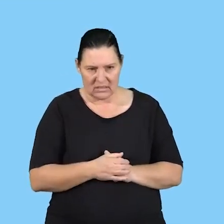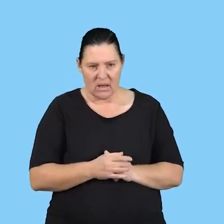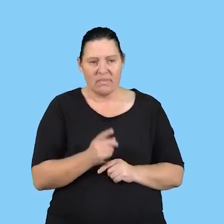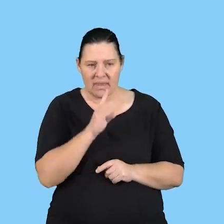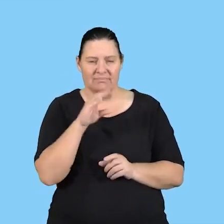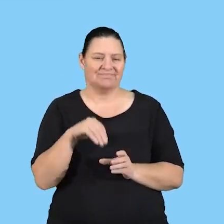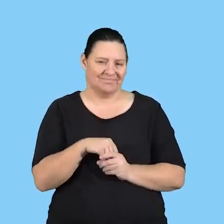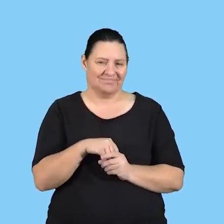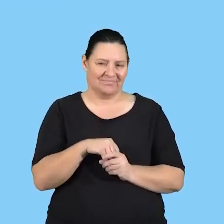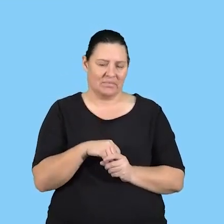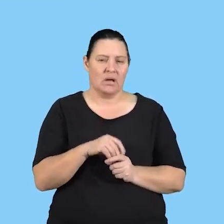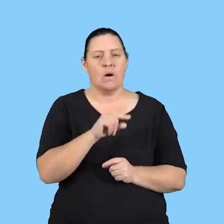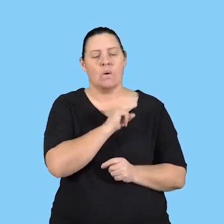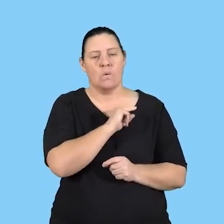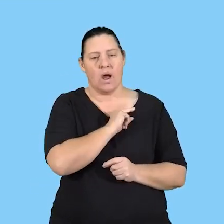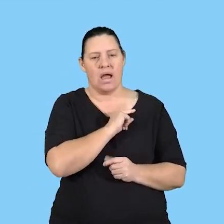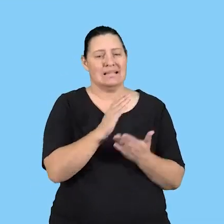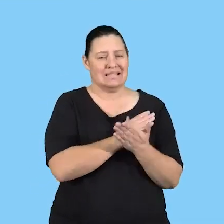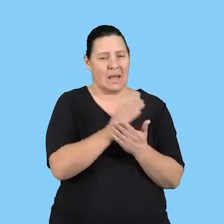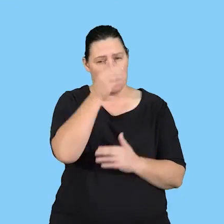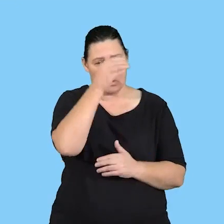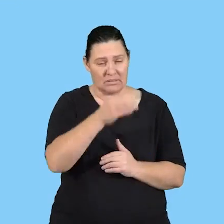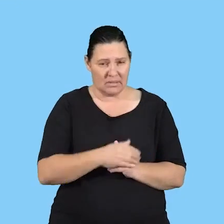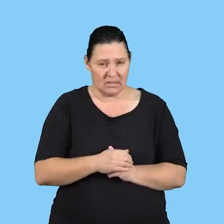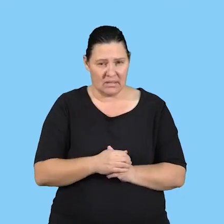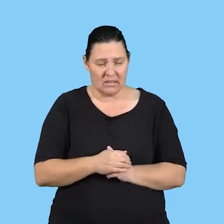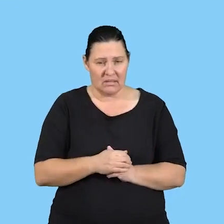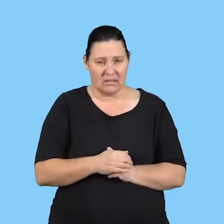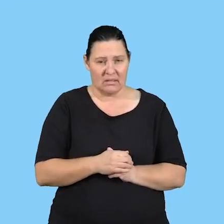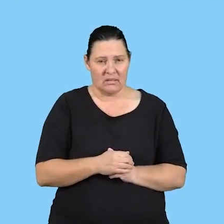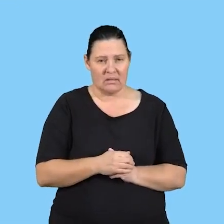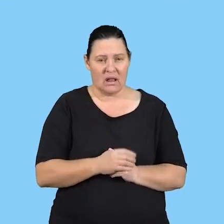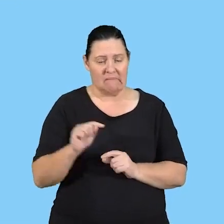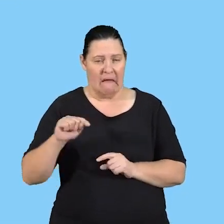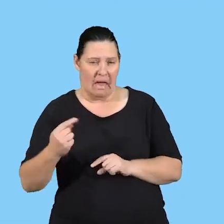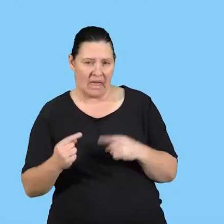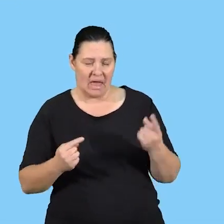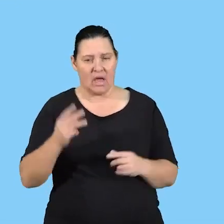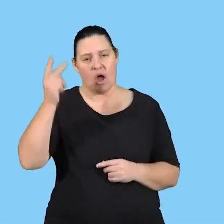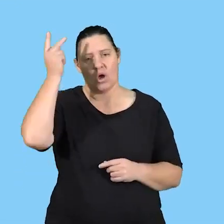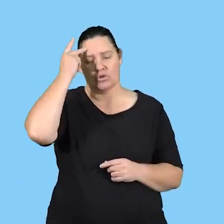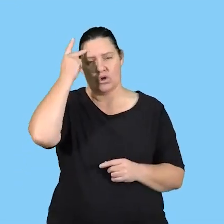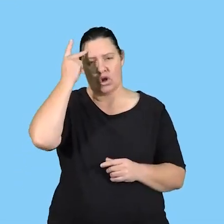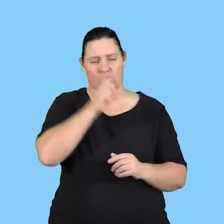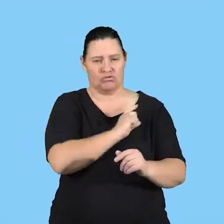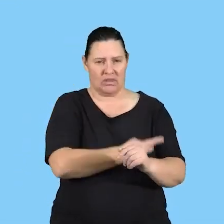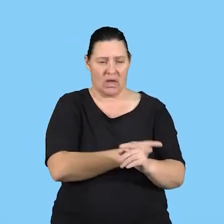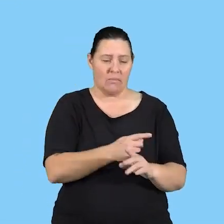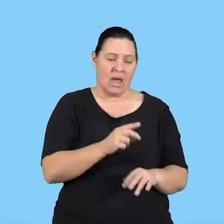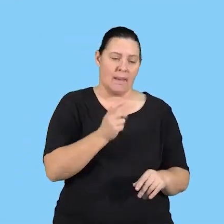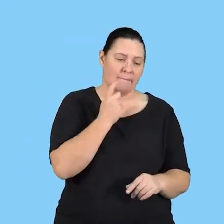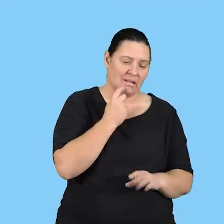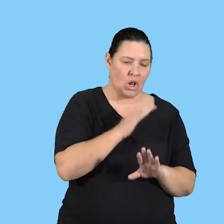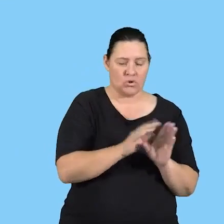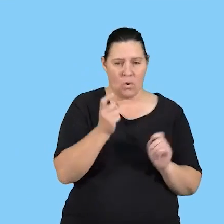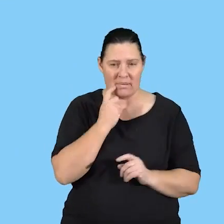entailed therein. Because some of these concepts move to other knowledge strands. For instance, with metals and non-metals,